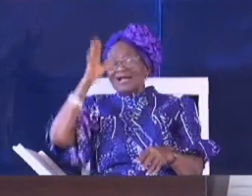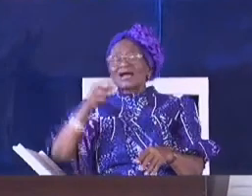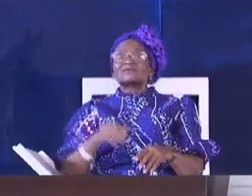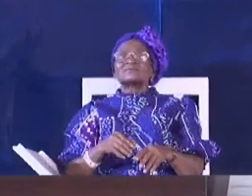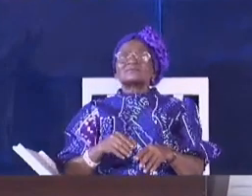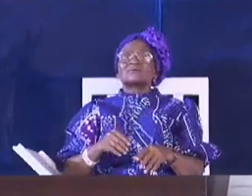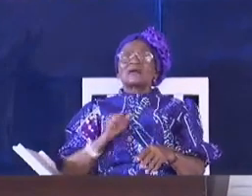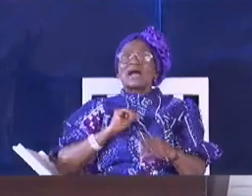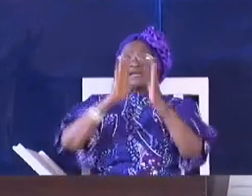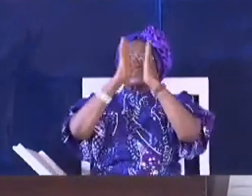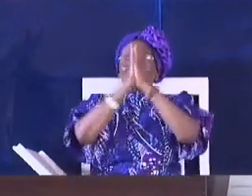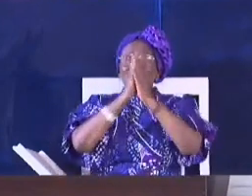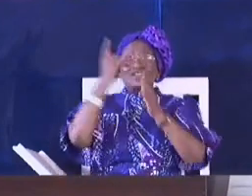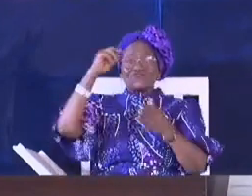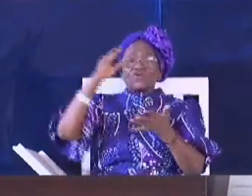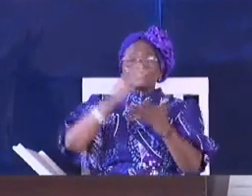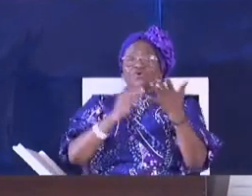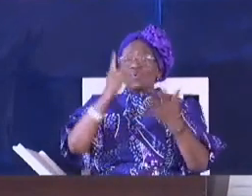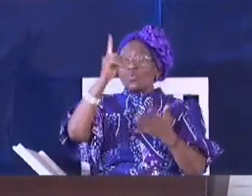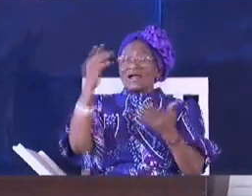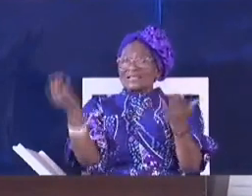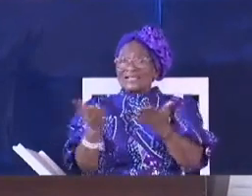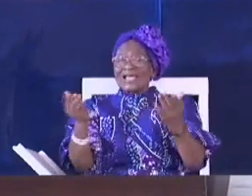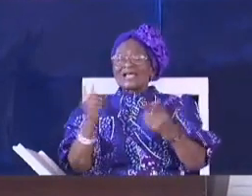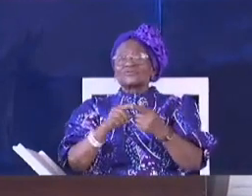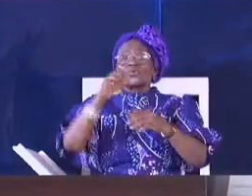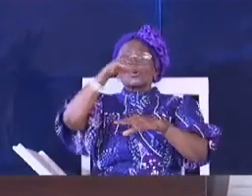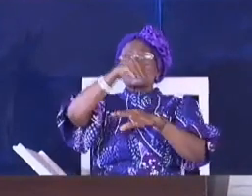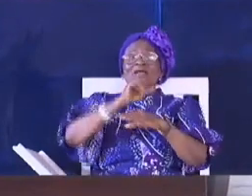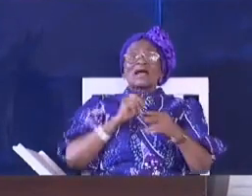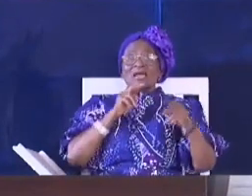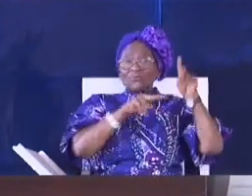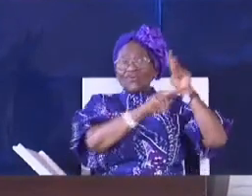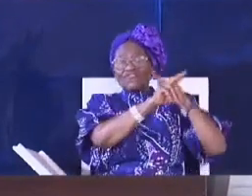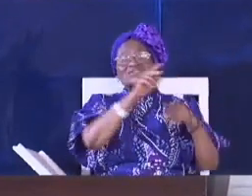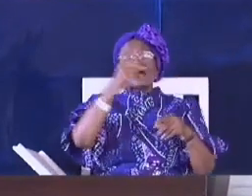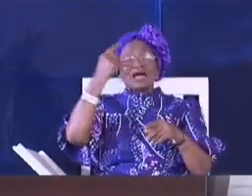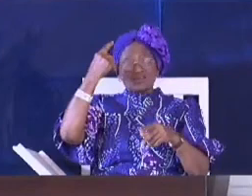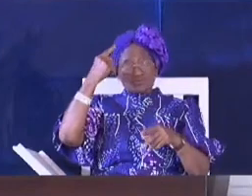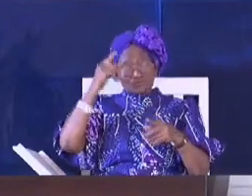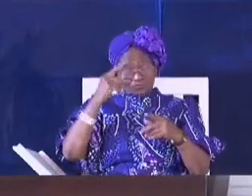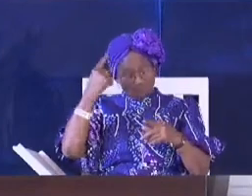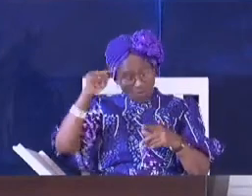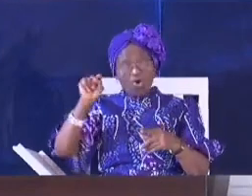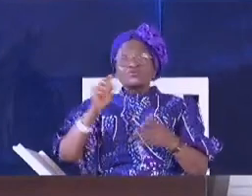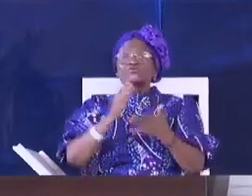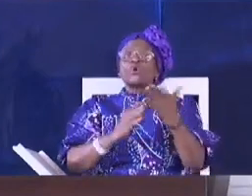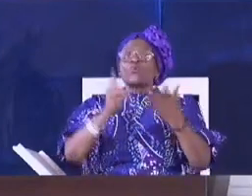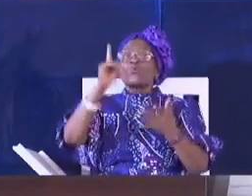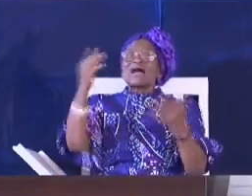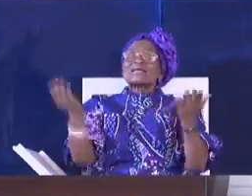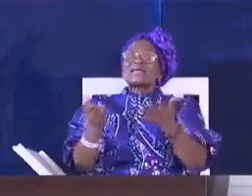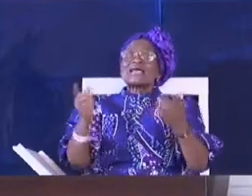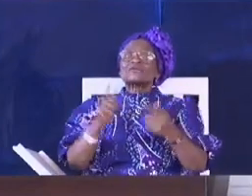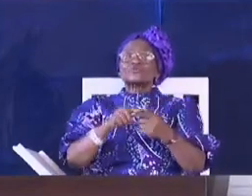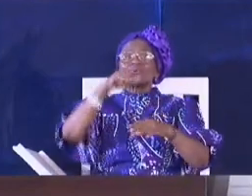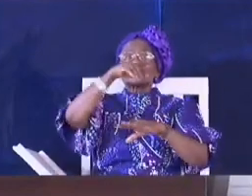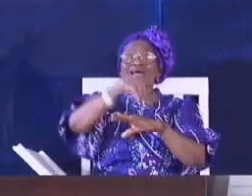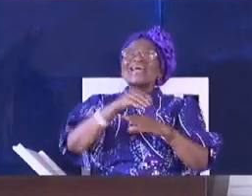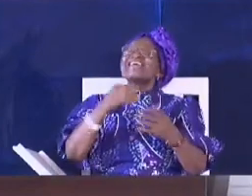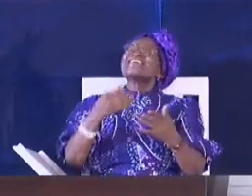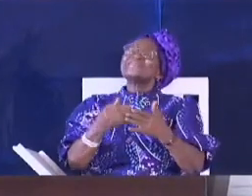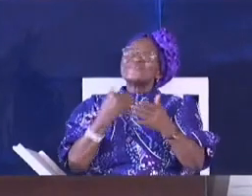I pray for someone here tonight. I prophesy to someone here tonight. Before you leave this